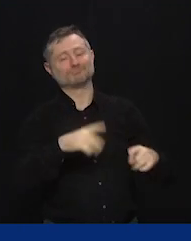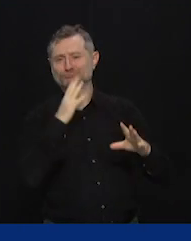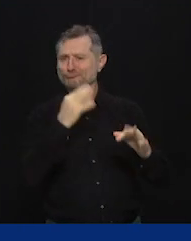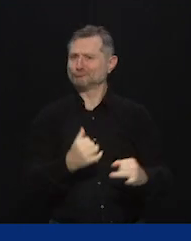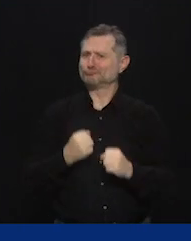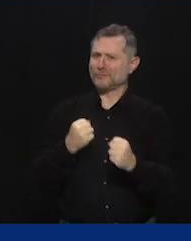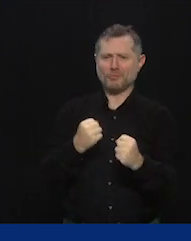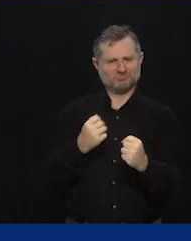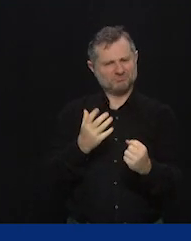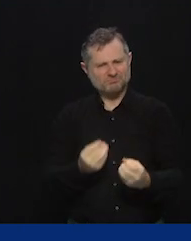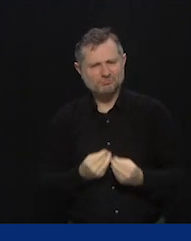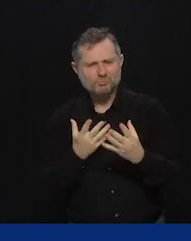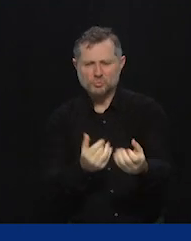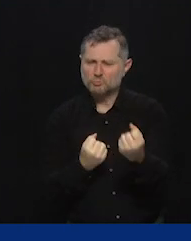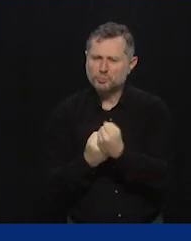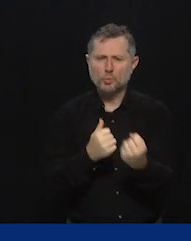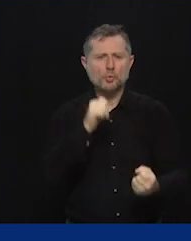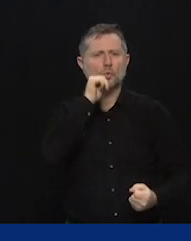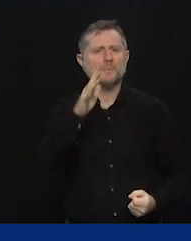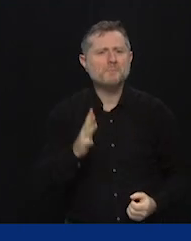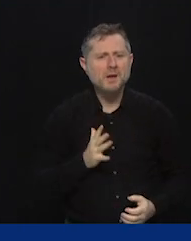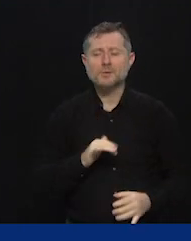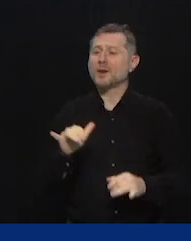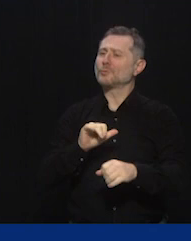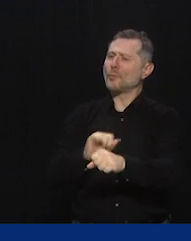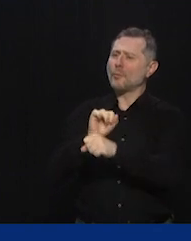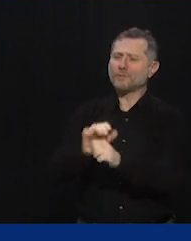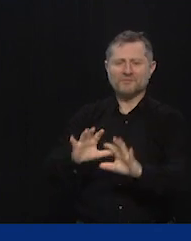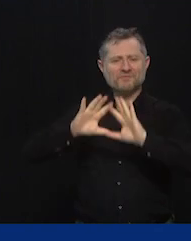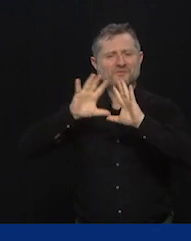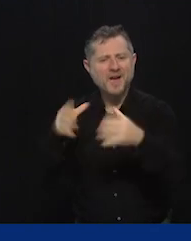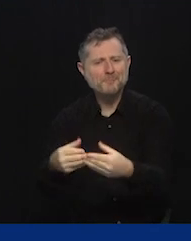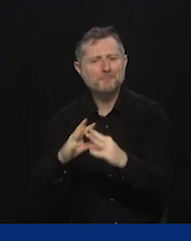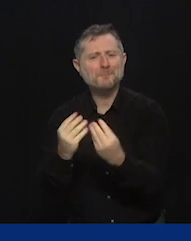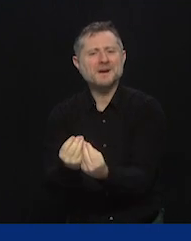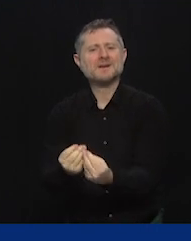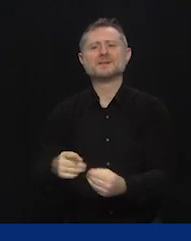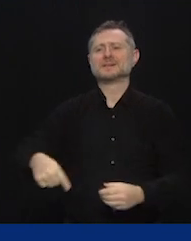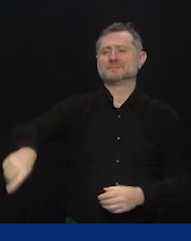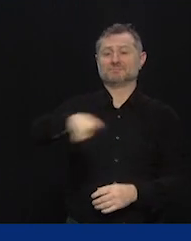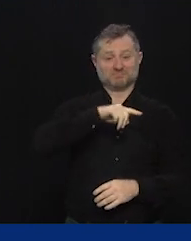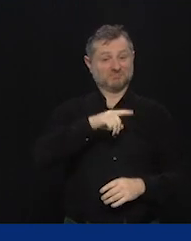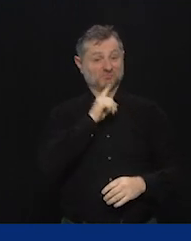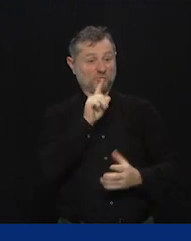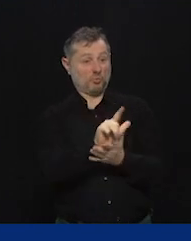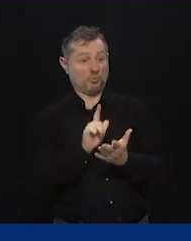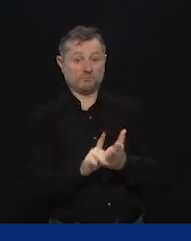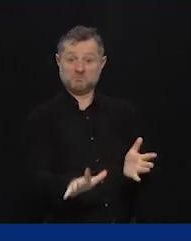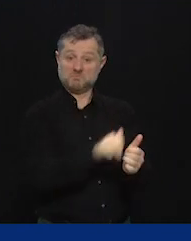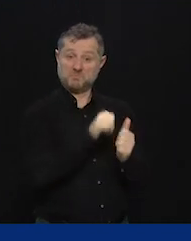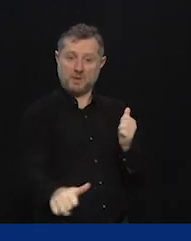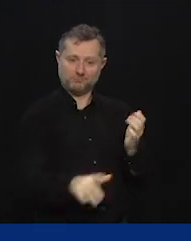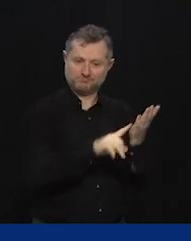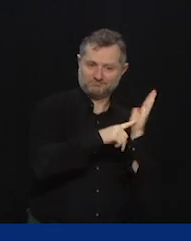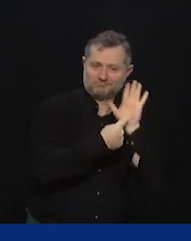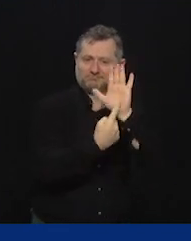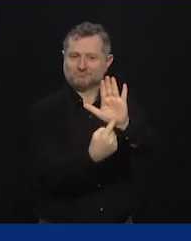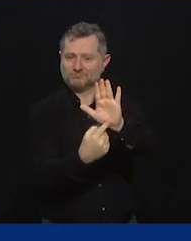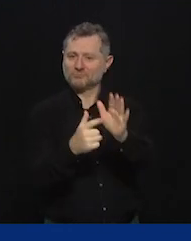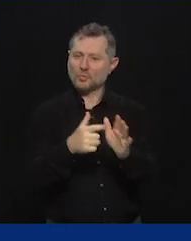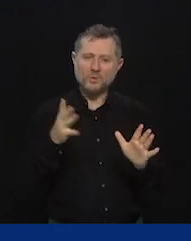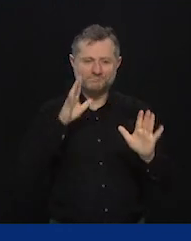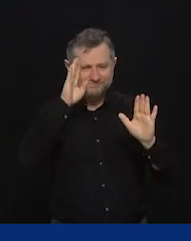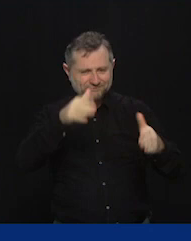a message that all lawmakers all around the country must put them front and center. I'd now like to turn it over to the woman who's made it all